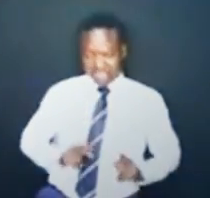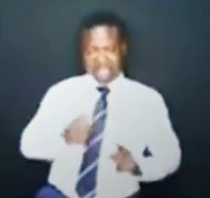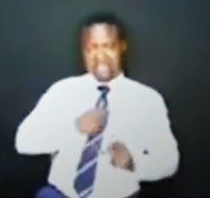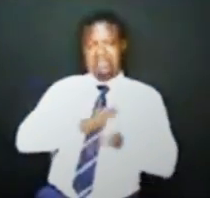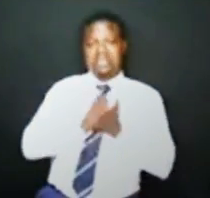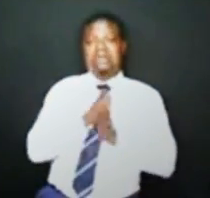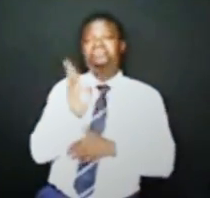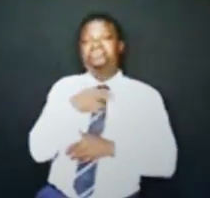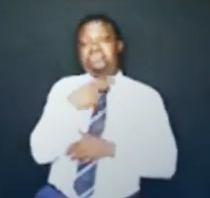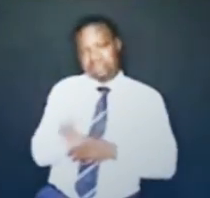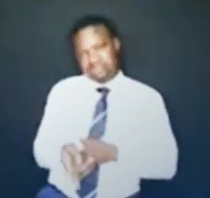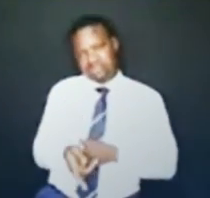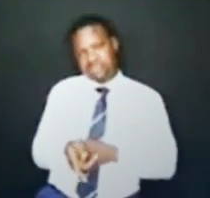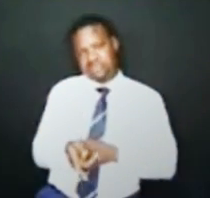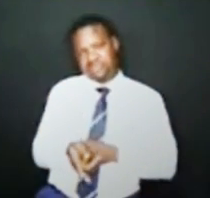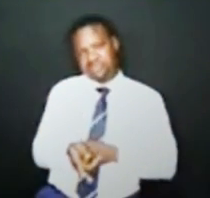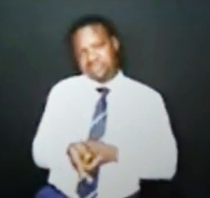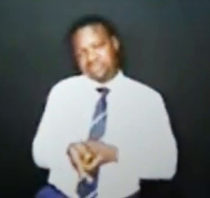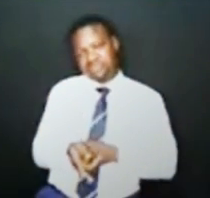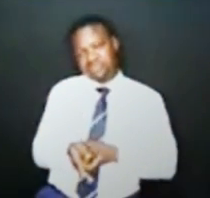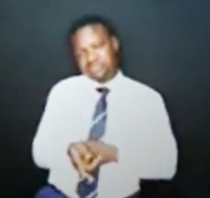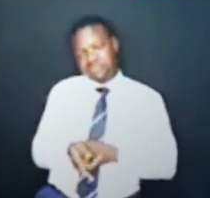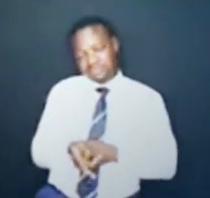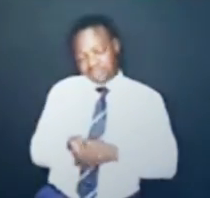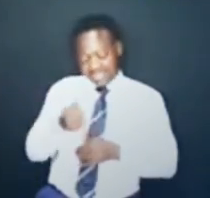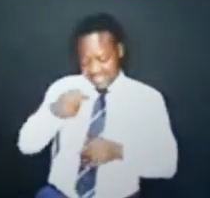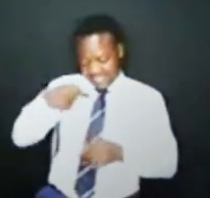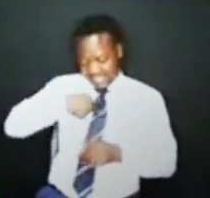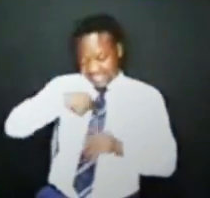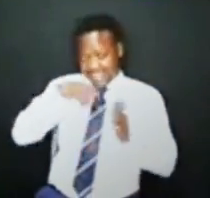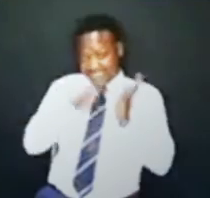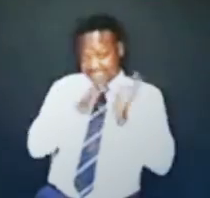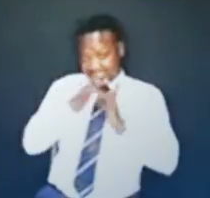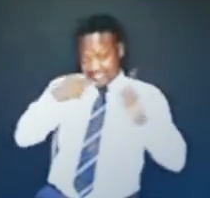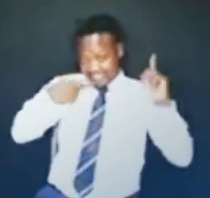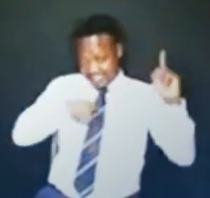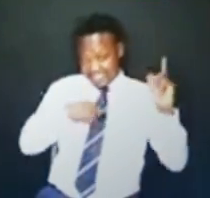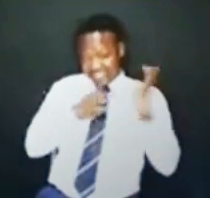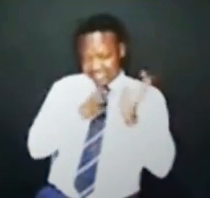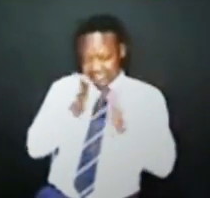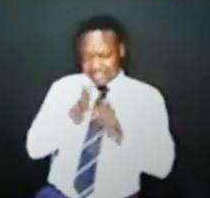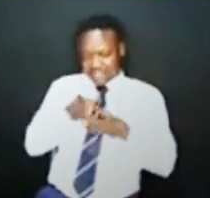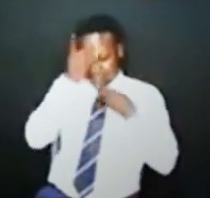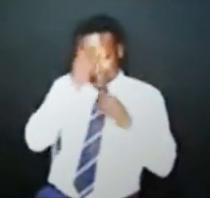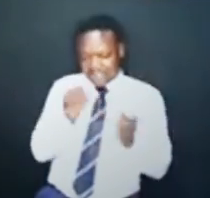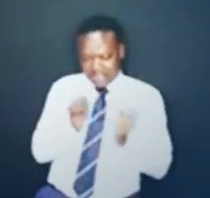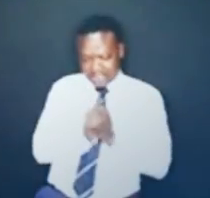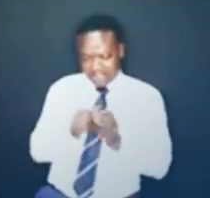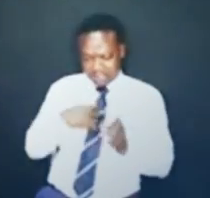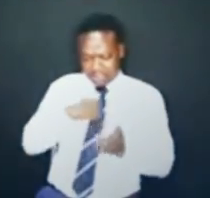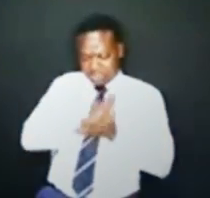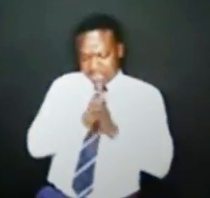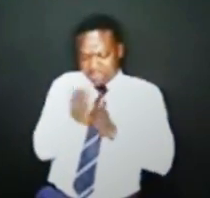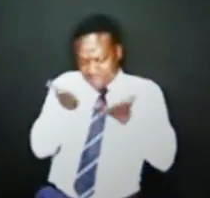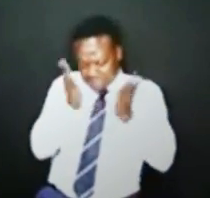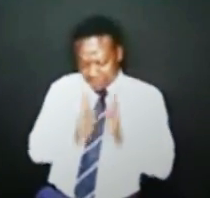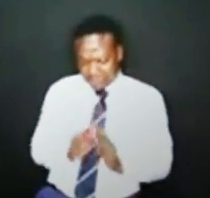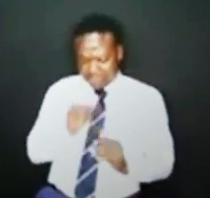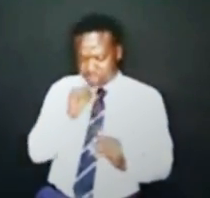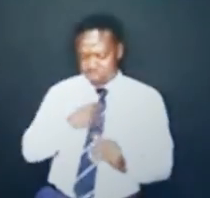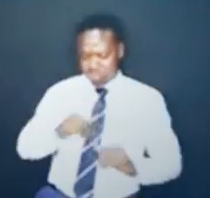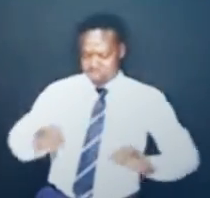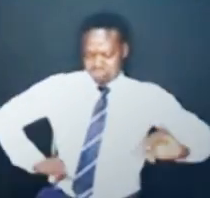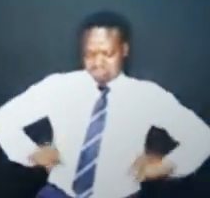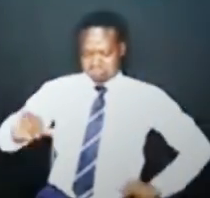nothing. Now, when Munu Faso, dear so no Yanko Ponseno, a mom or Tone, who empire for a quarter beer Tone Honso, a Dane,